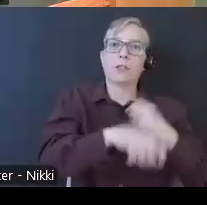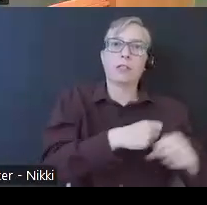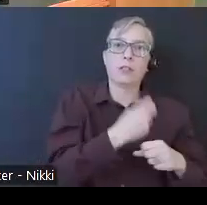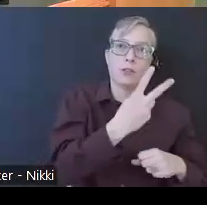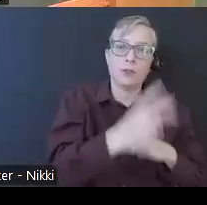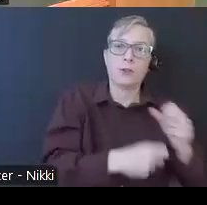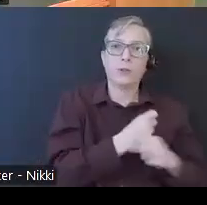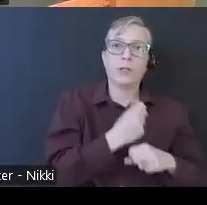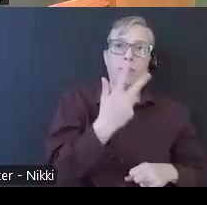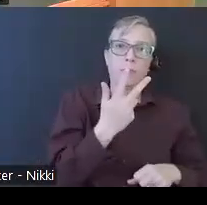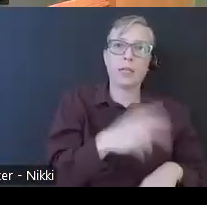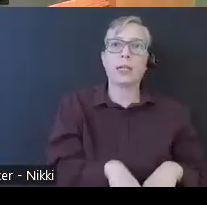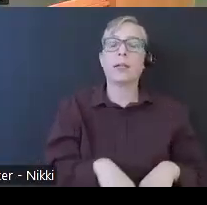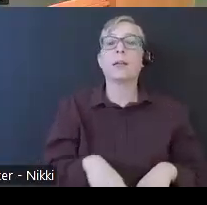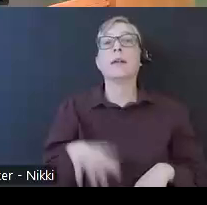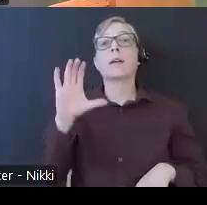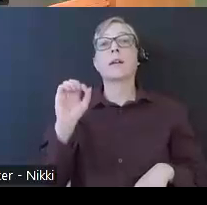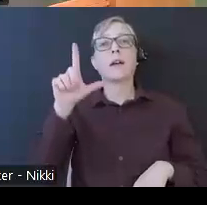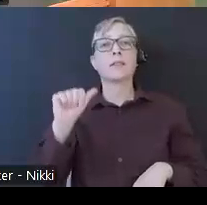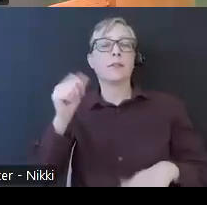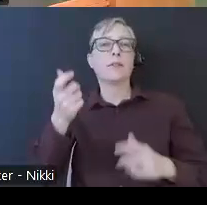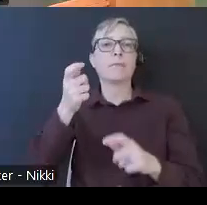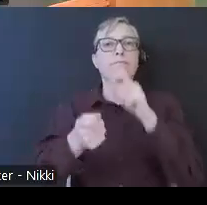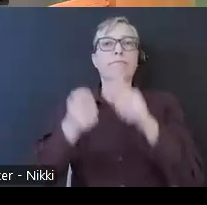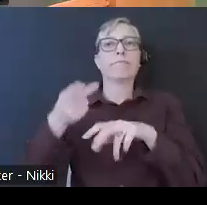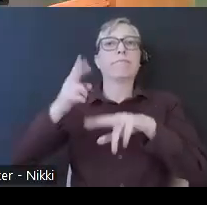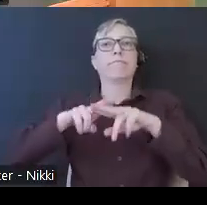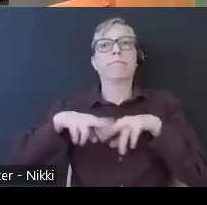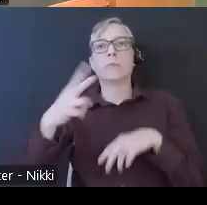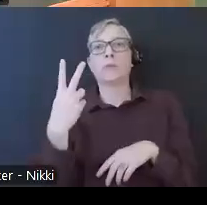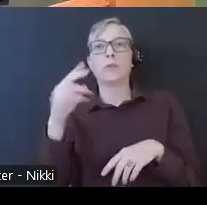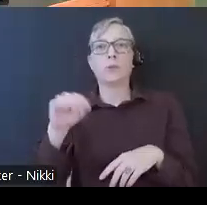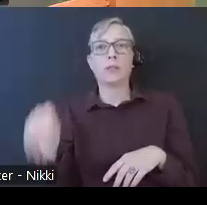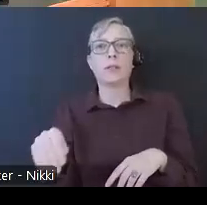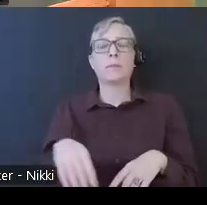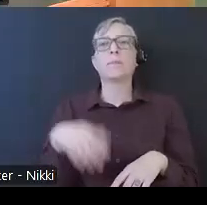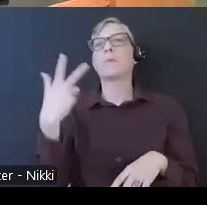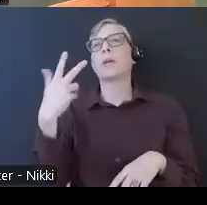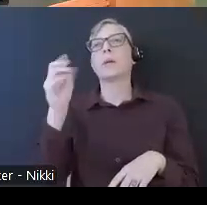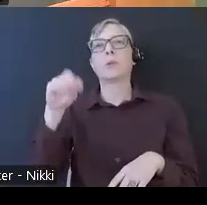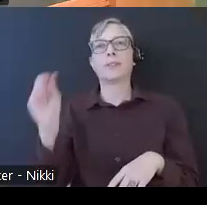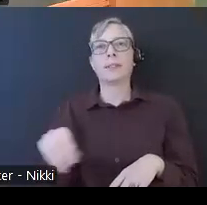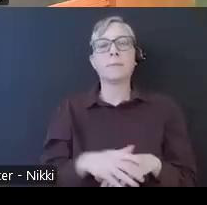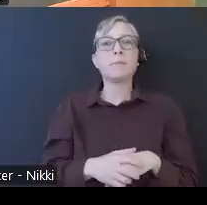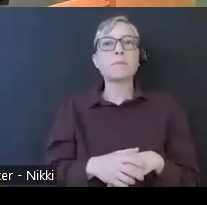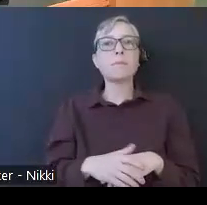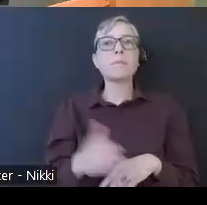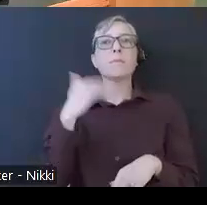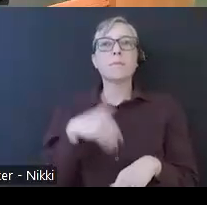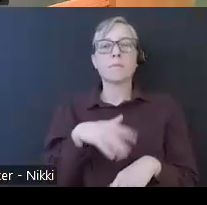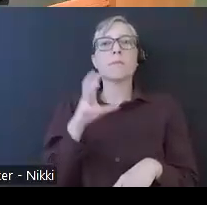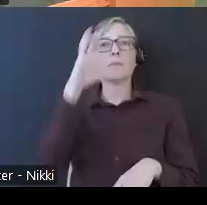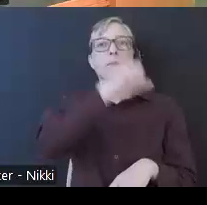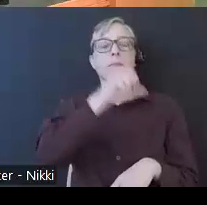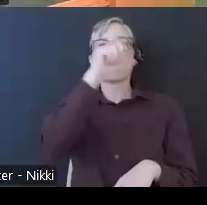living adjustment, even though we kept our revenues the same. And then we're estimating insurer savings. We looked